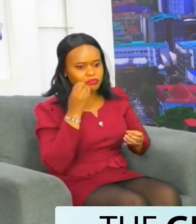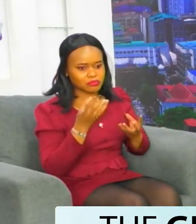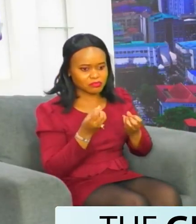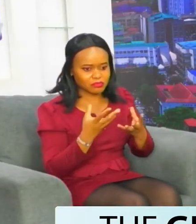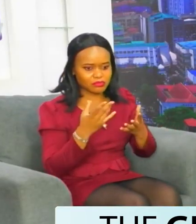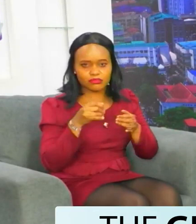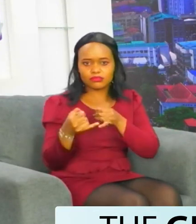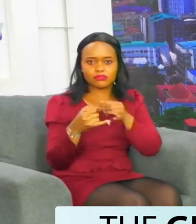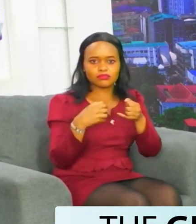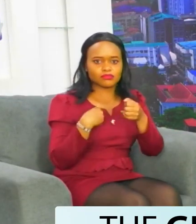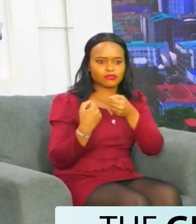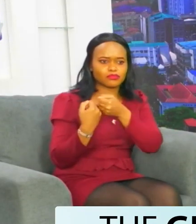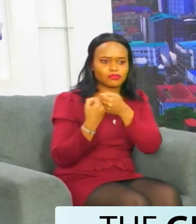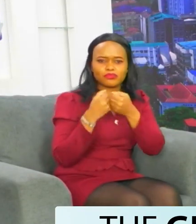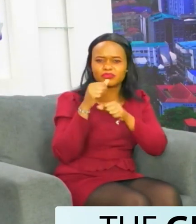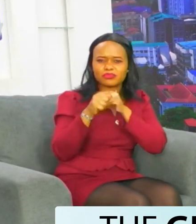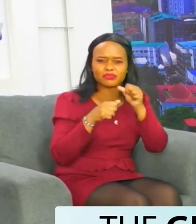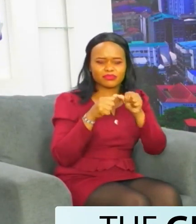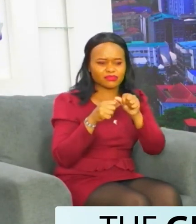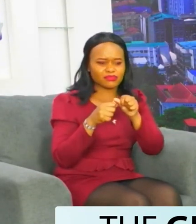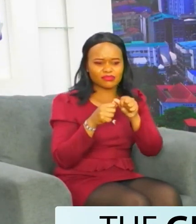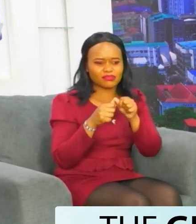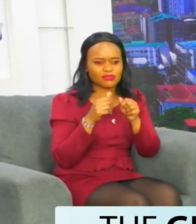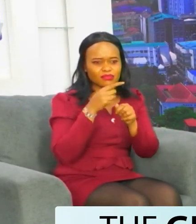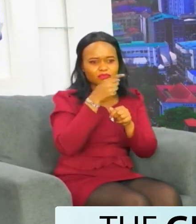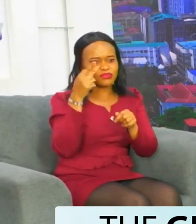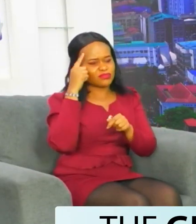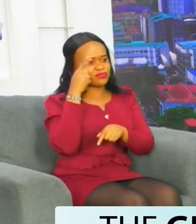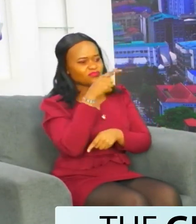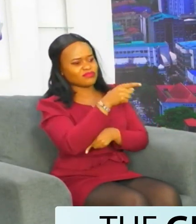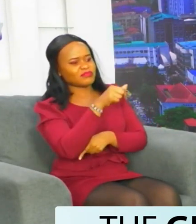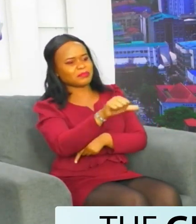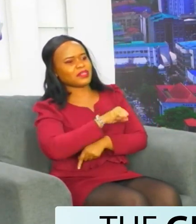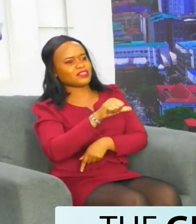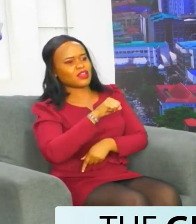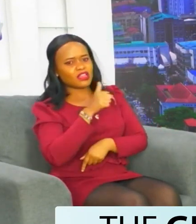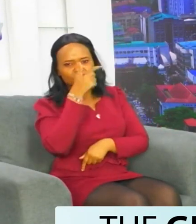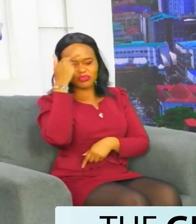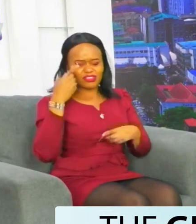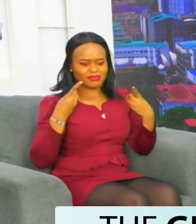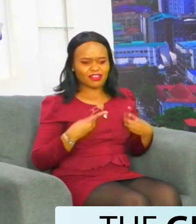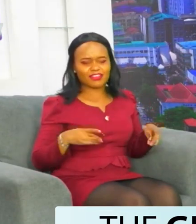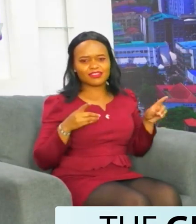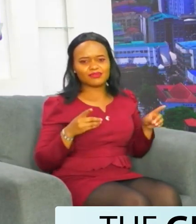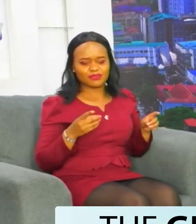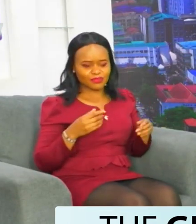That is amazing, and that is very insightful about modeling.